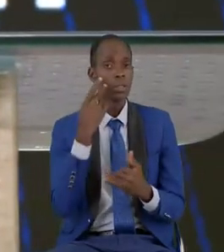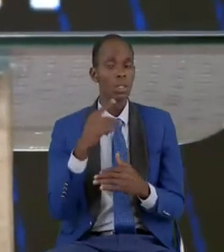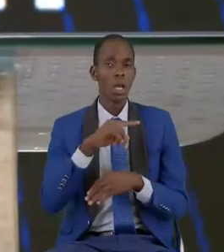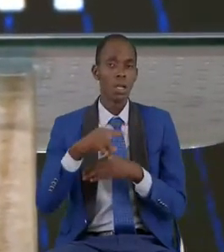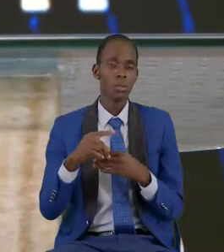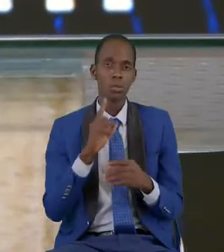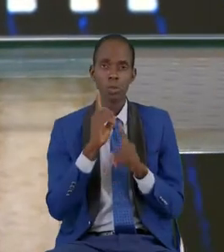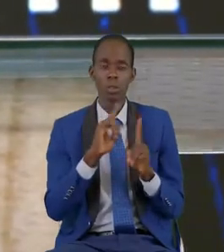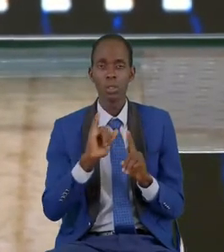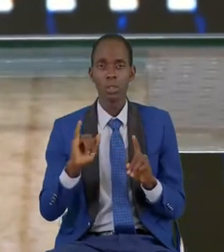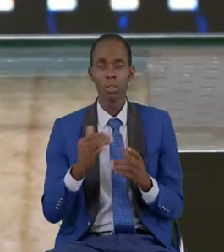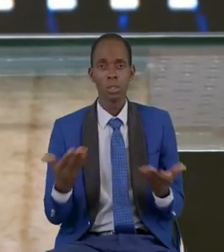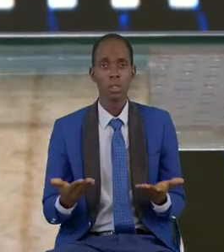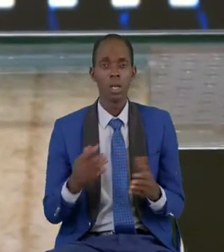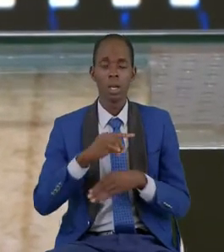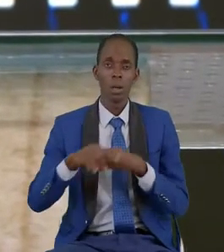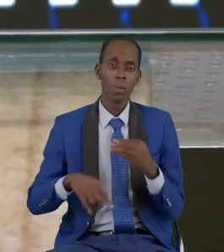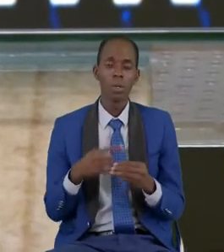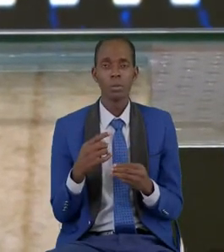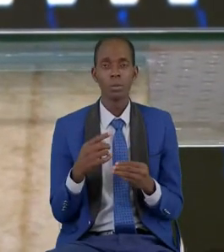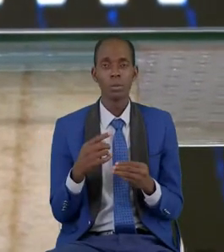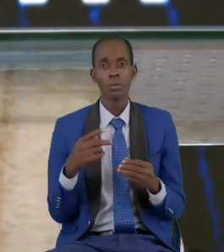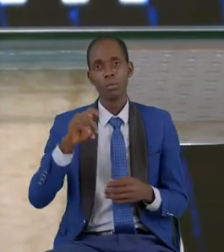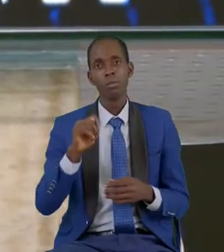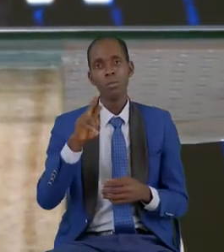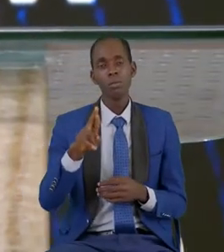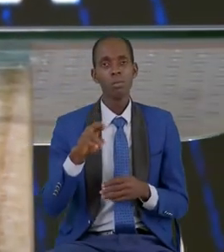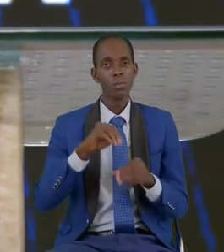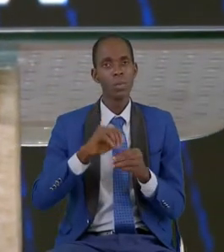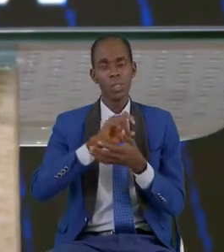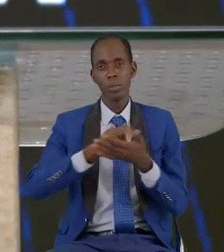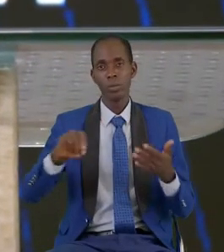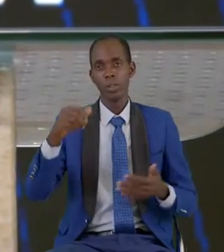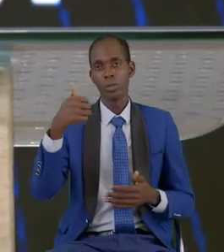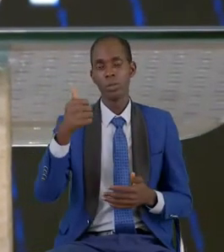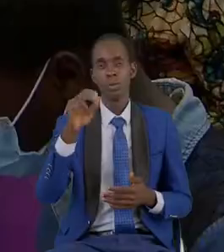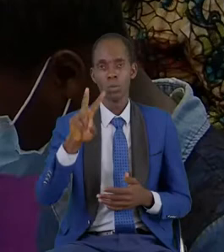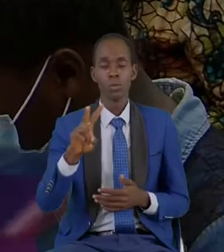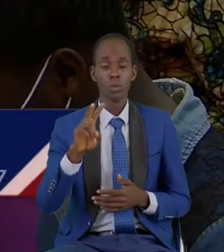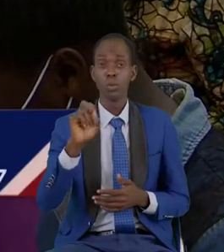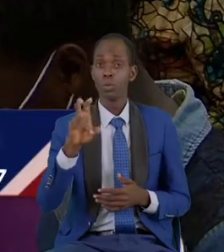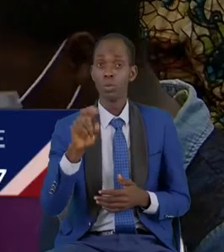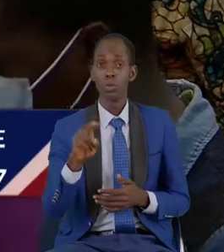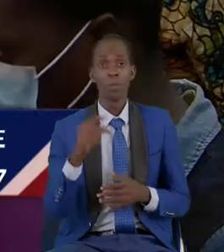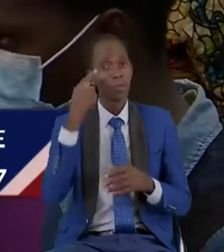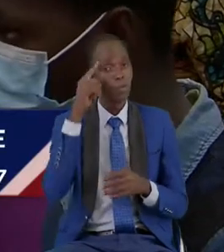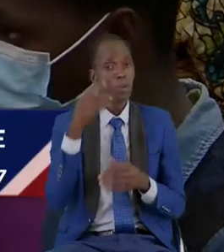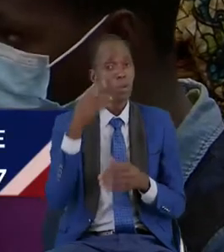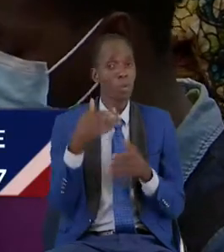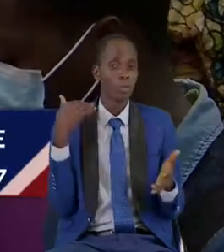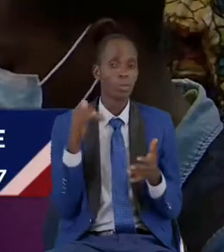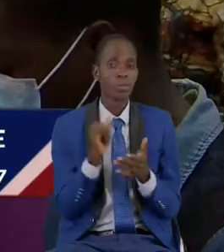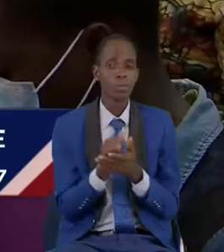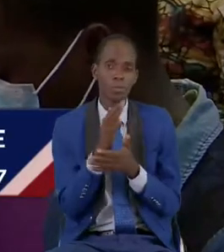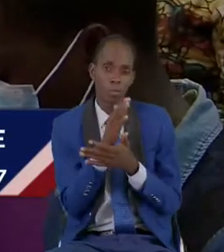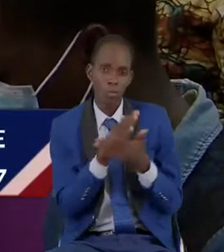he was to be blamed. Look at verse 12. In verse 12, for before that certain came